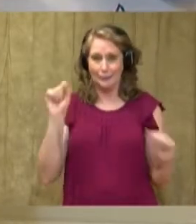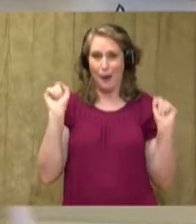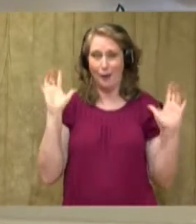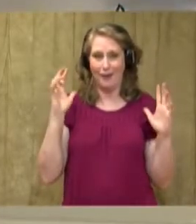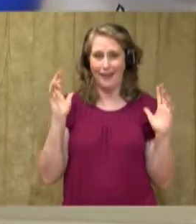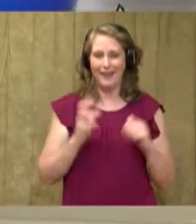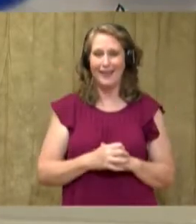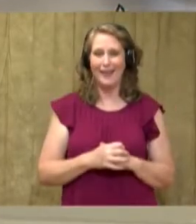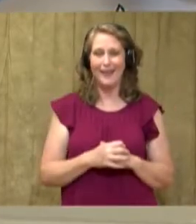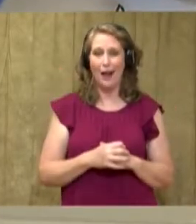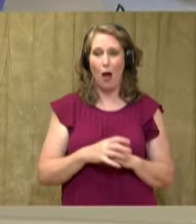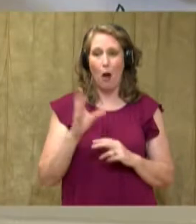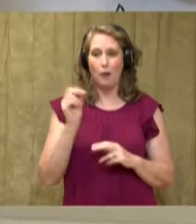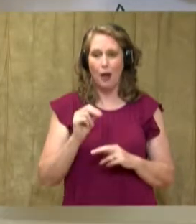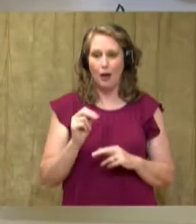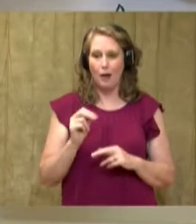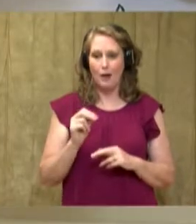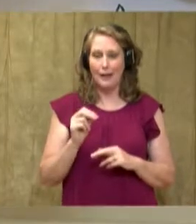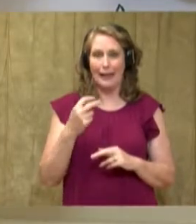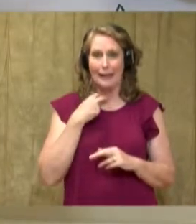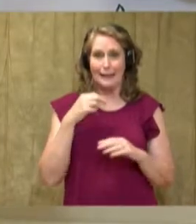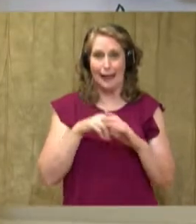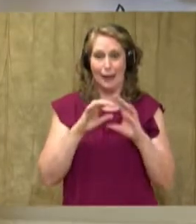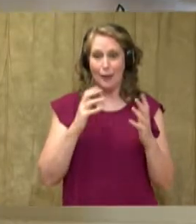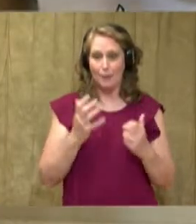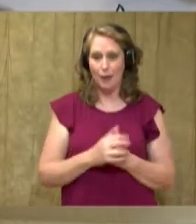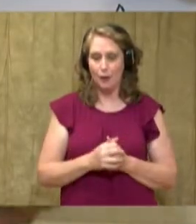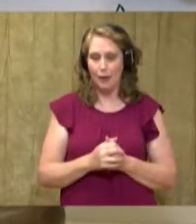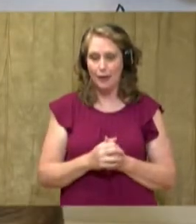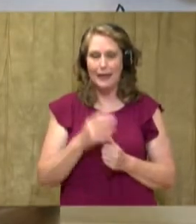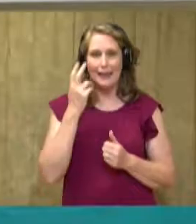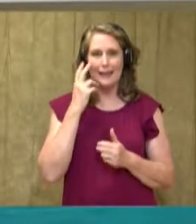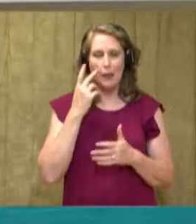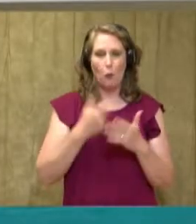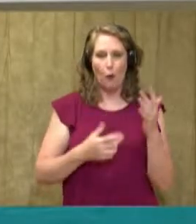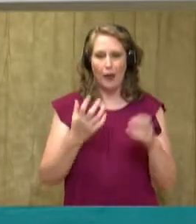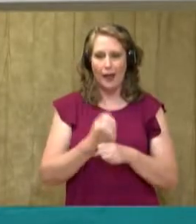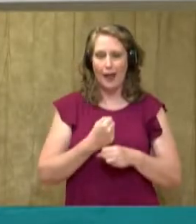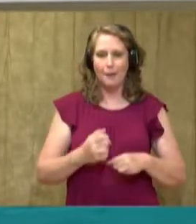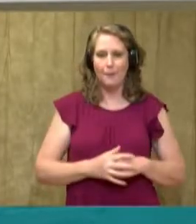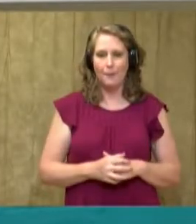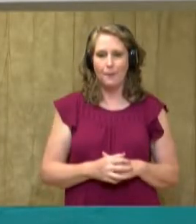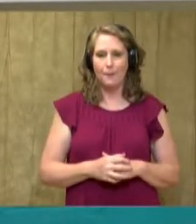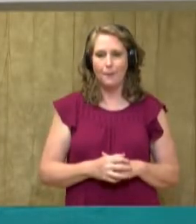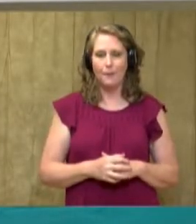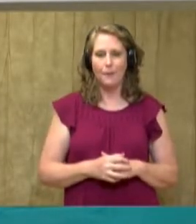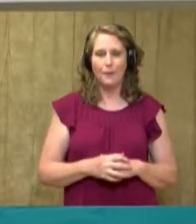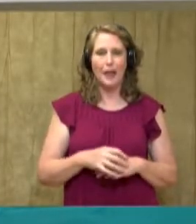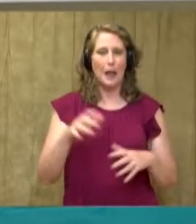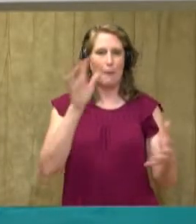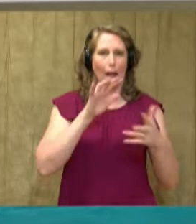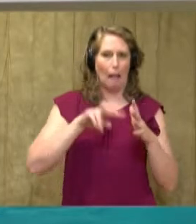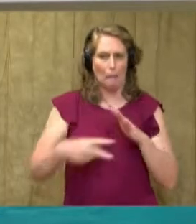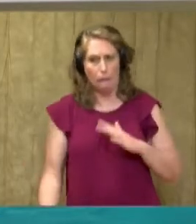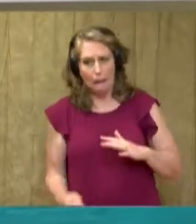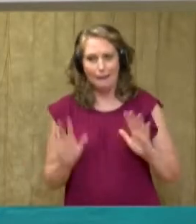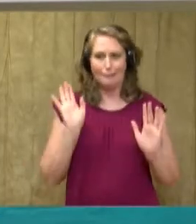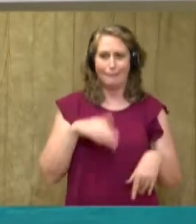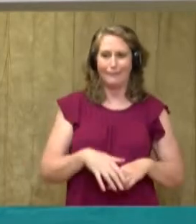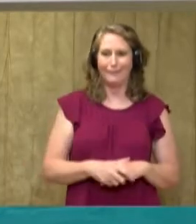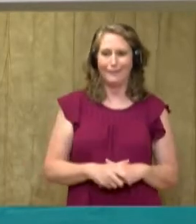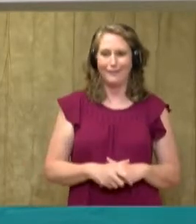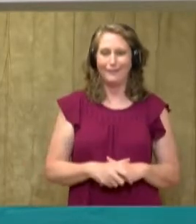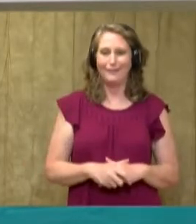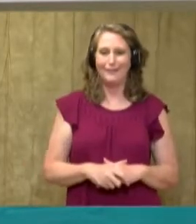Woo! Oh no! Okay, that's okay. All right, let's see what we got. Crazy rain clouds here. All